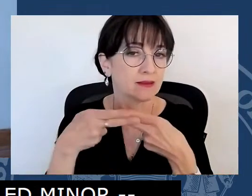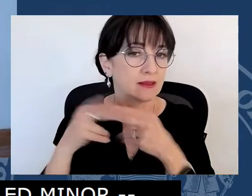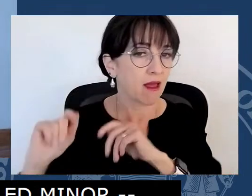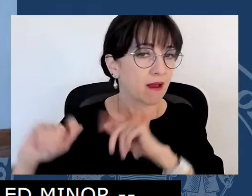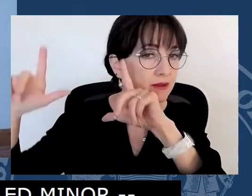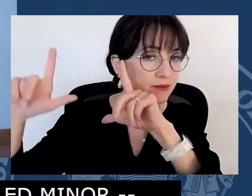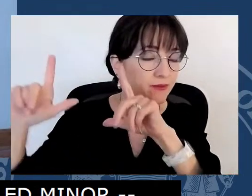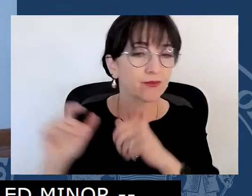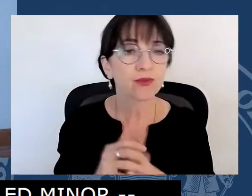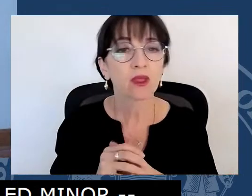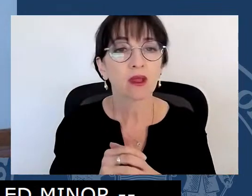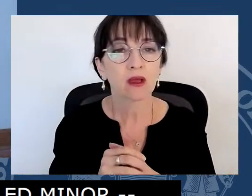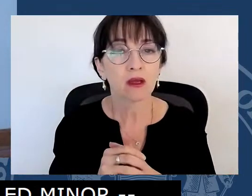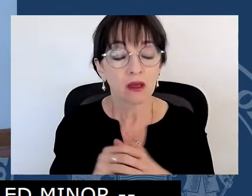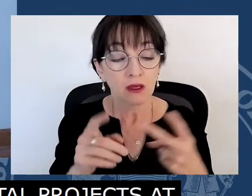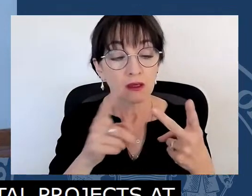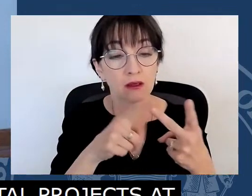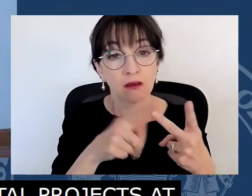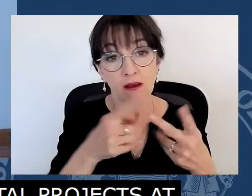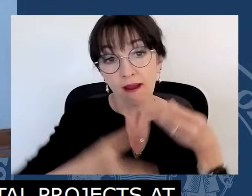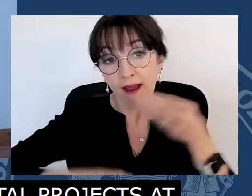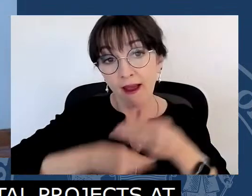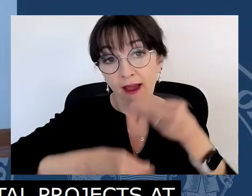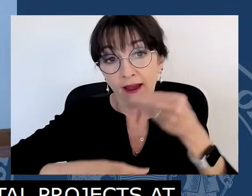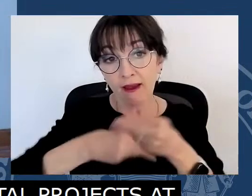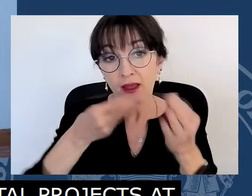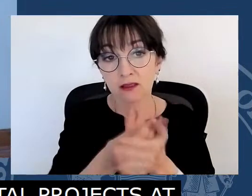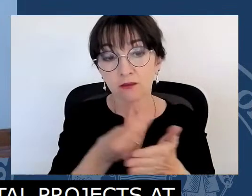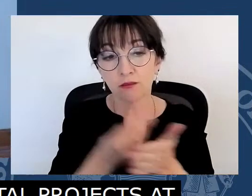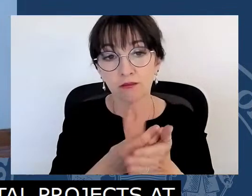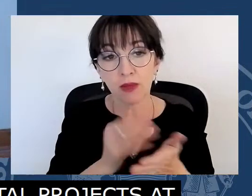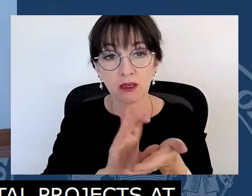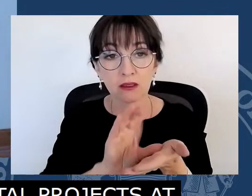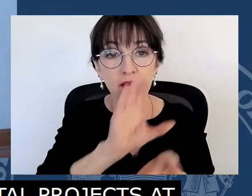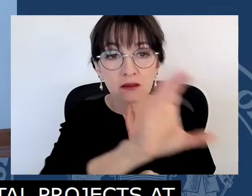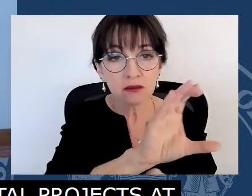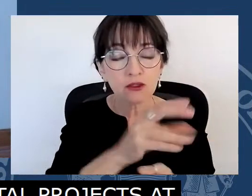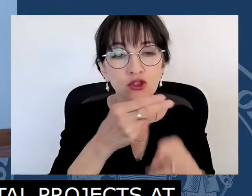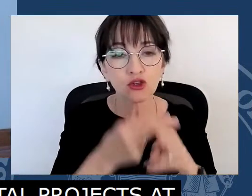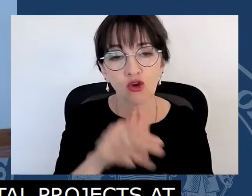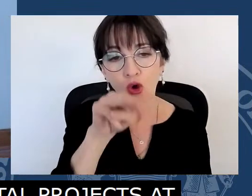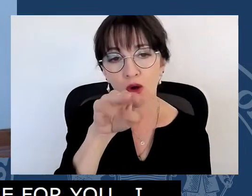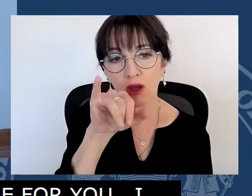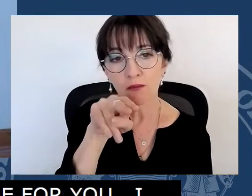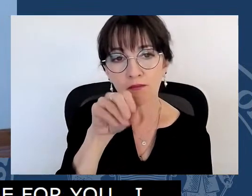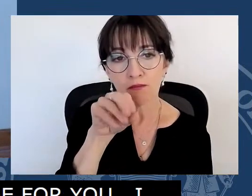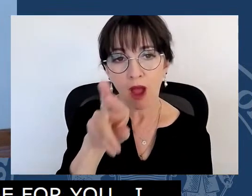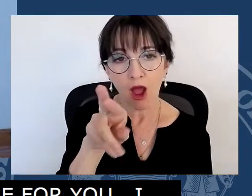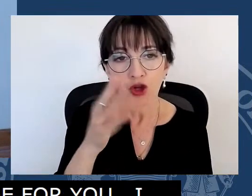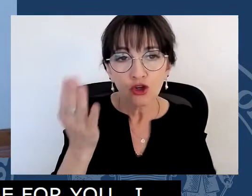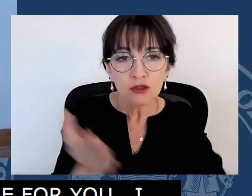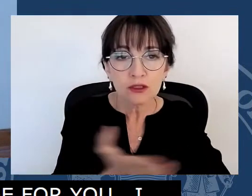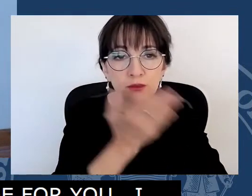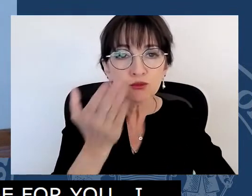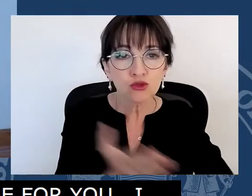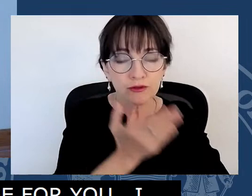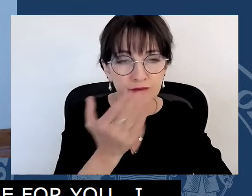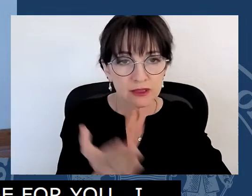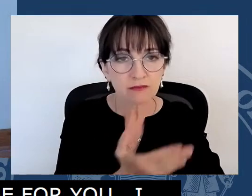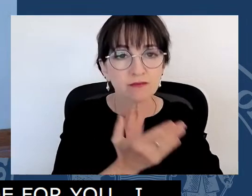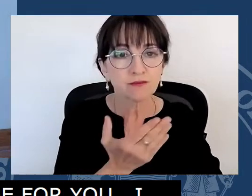adding money to what are called minor capital improvements. So